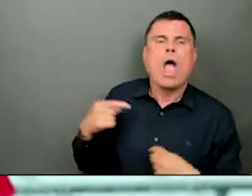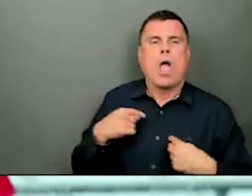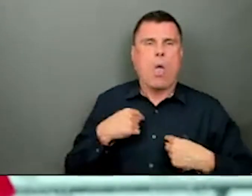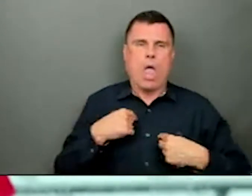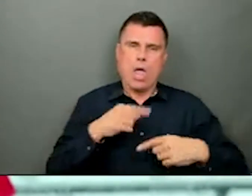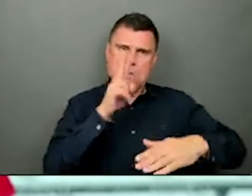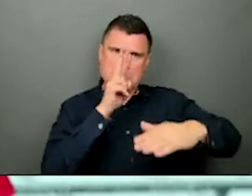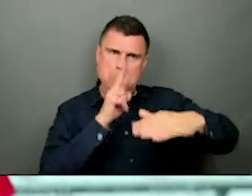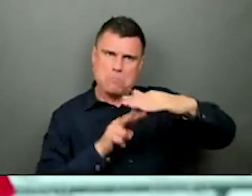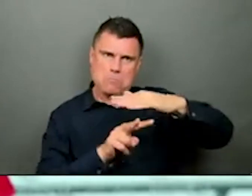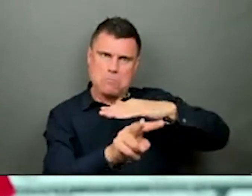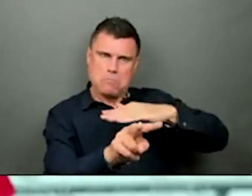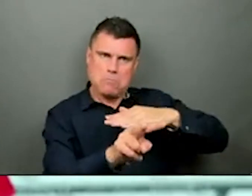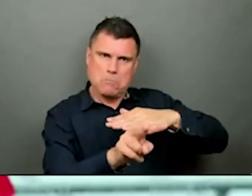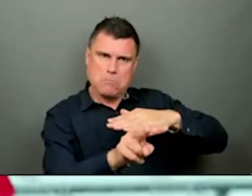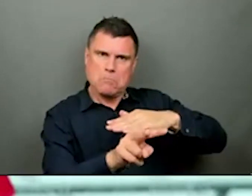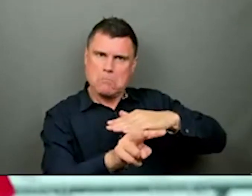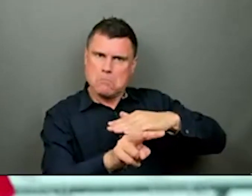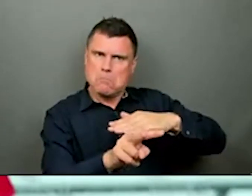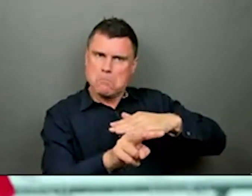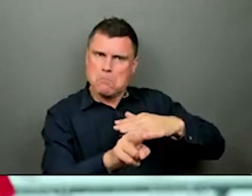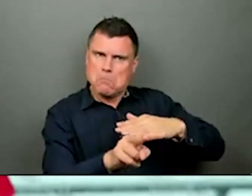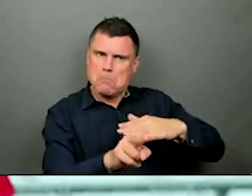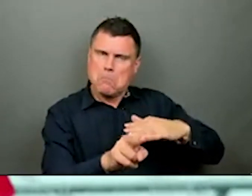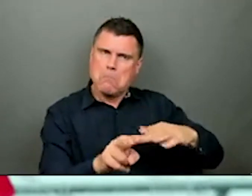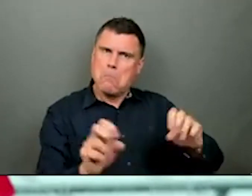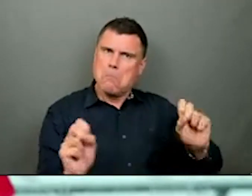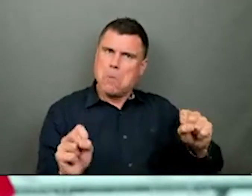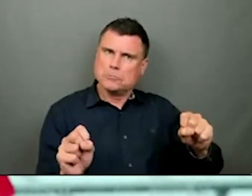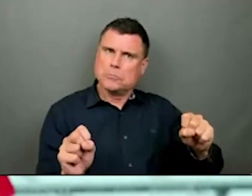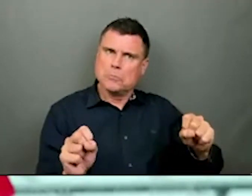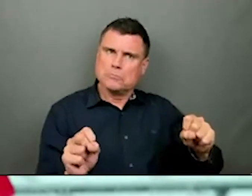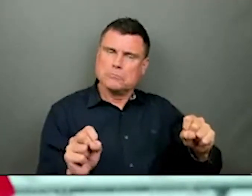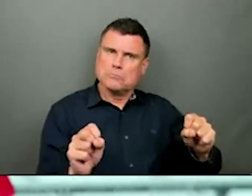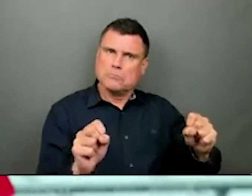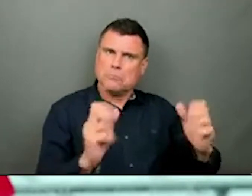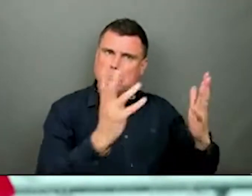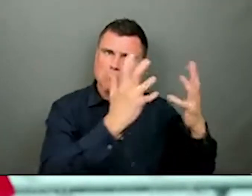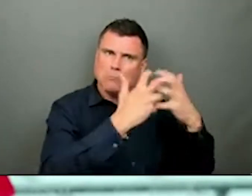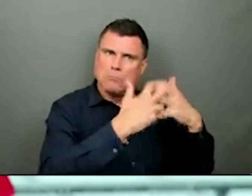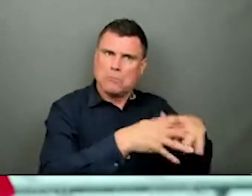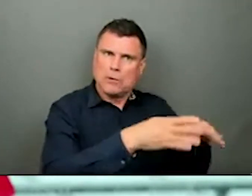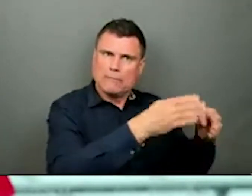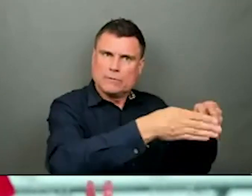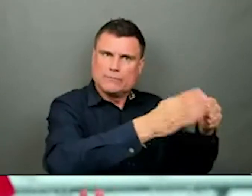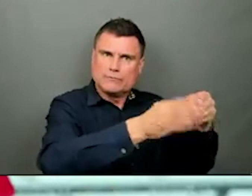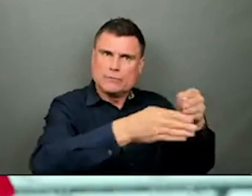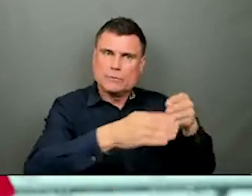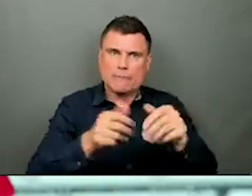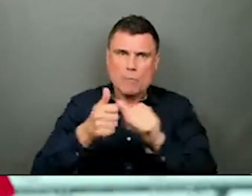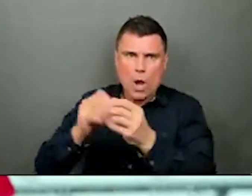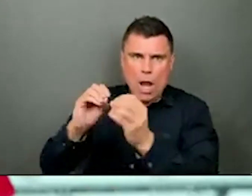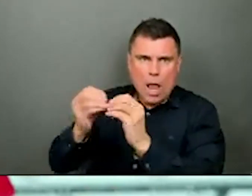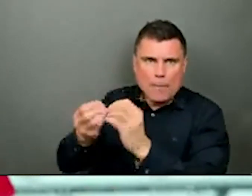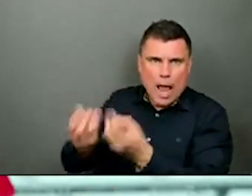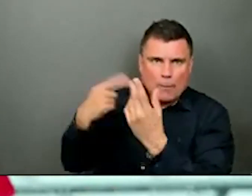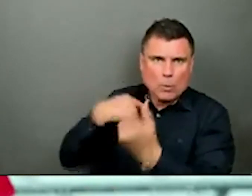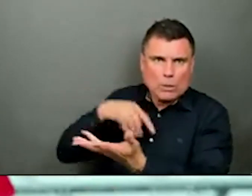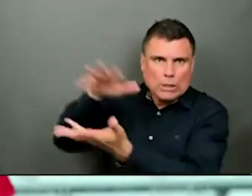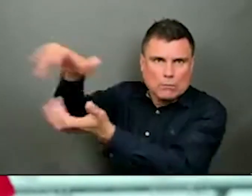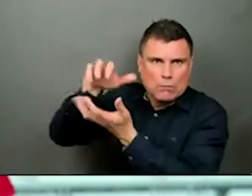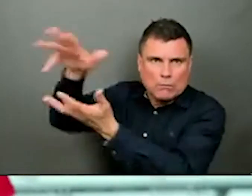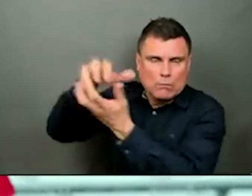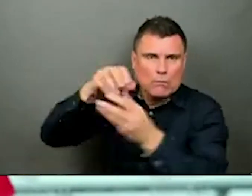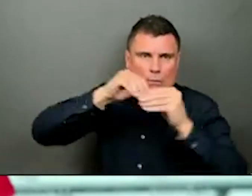this is my caveat, because we know that there's always glitches. I mean, we were quite prepared to receive